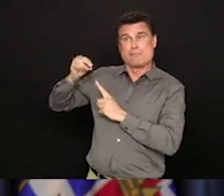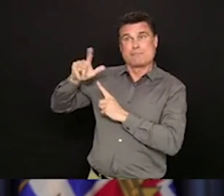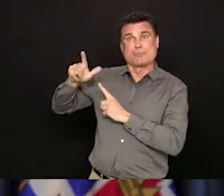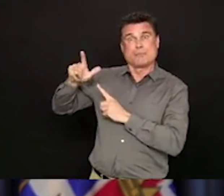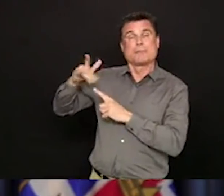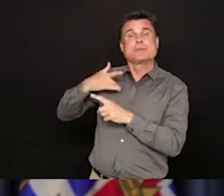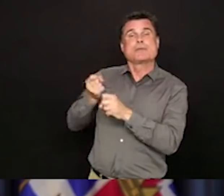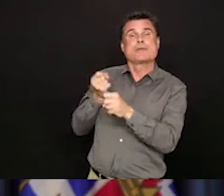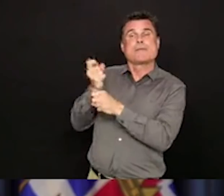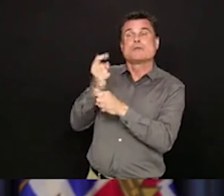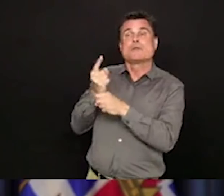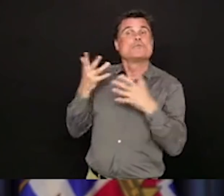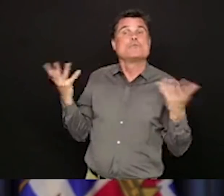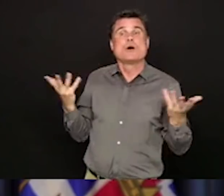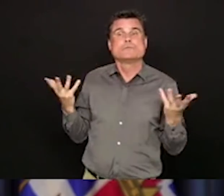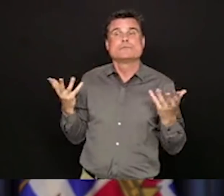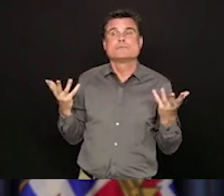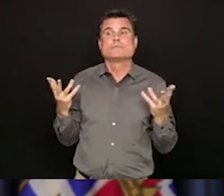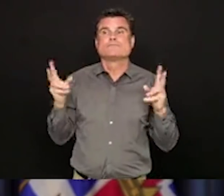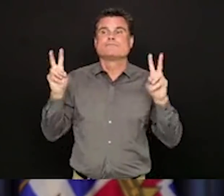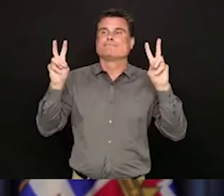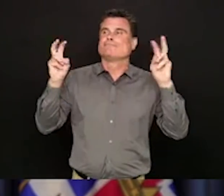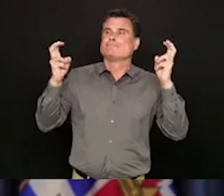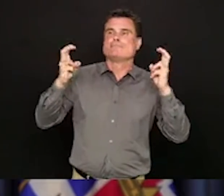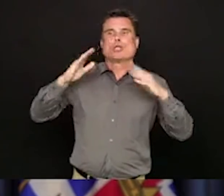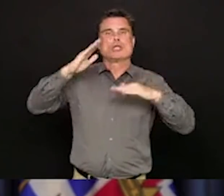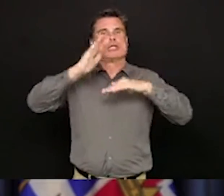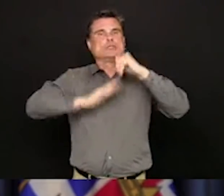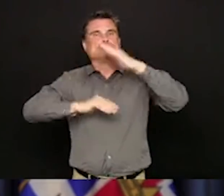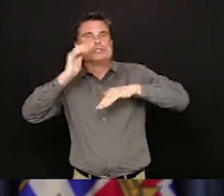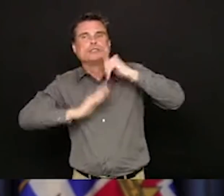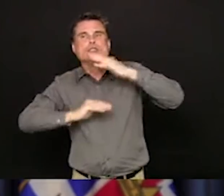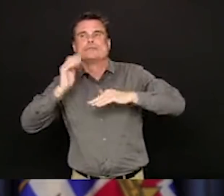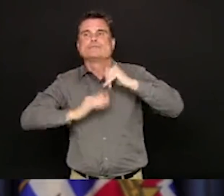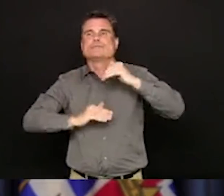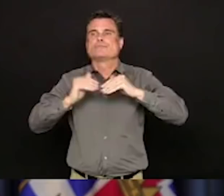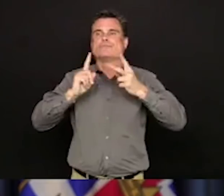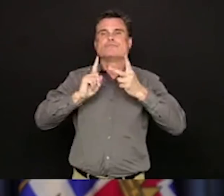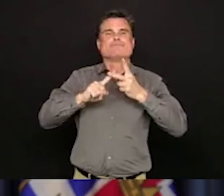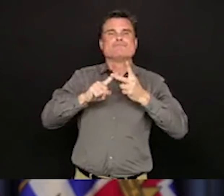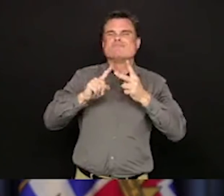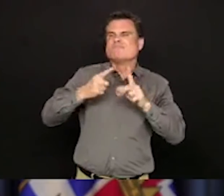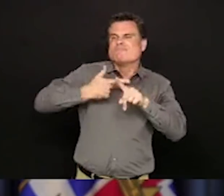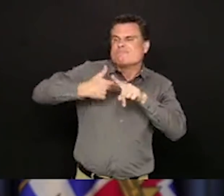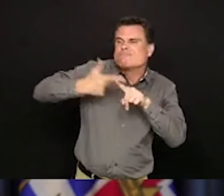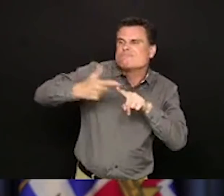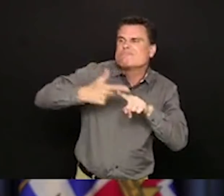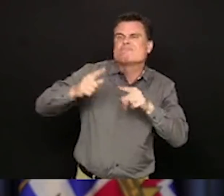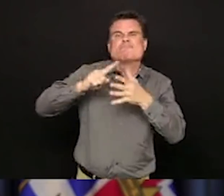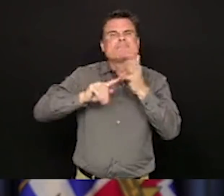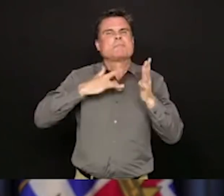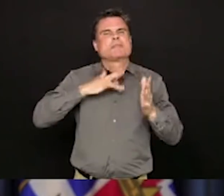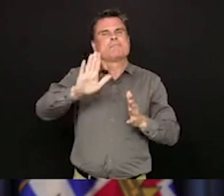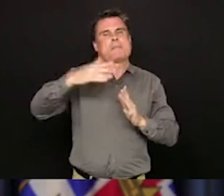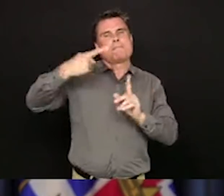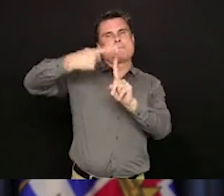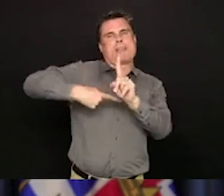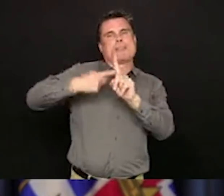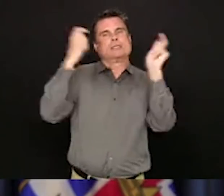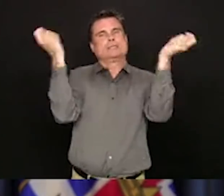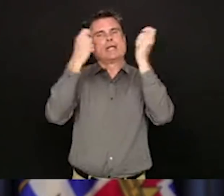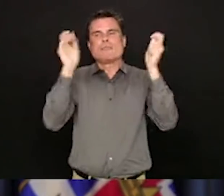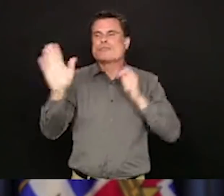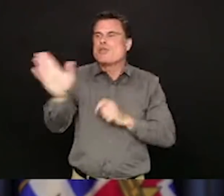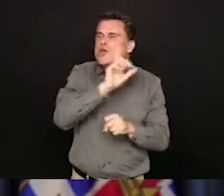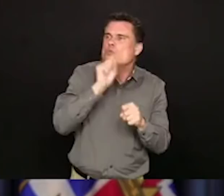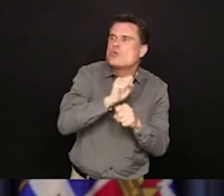construction, people, skills trades people across British Columbia, and obviously there isn't the public